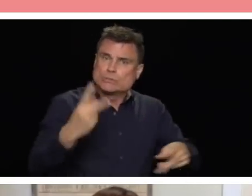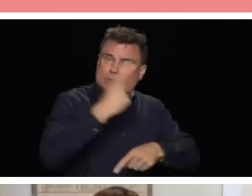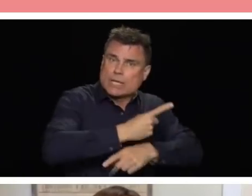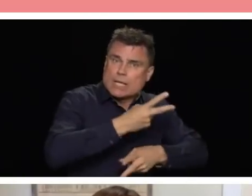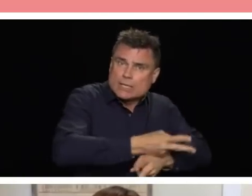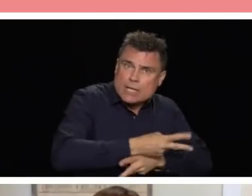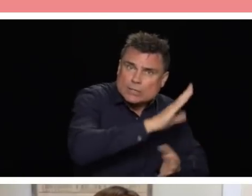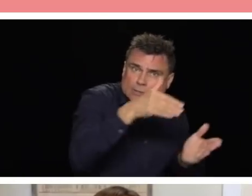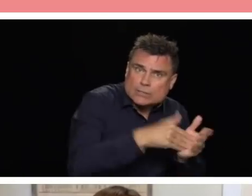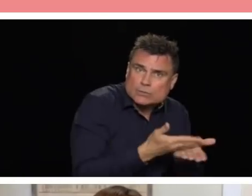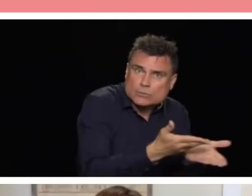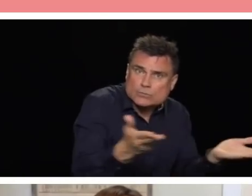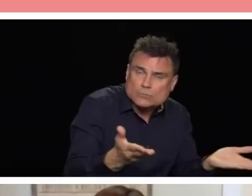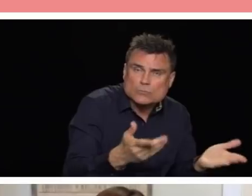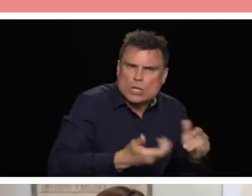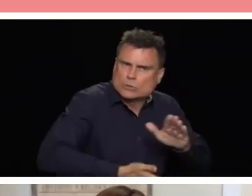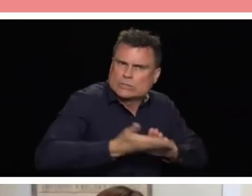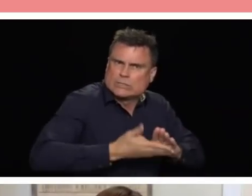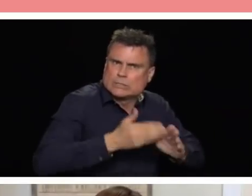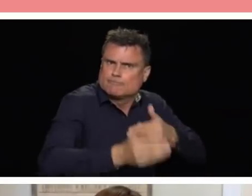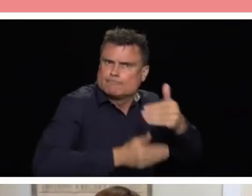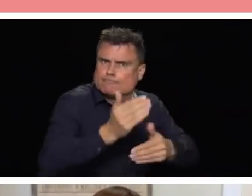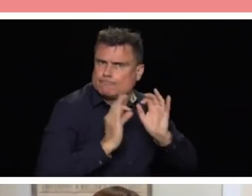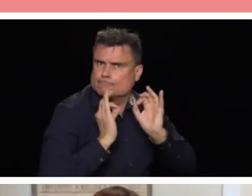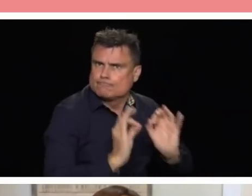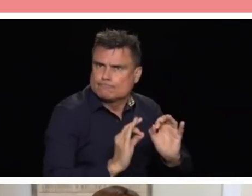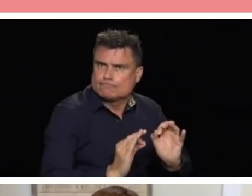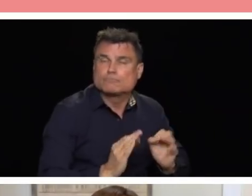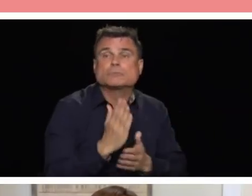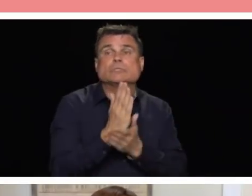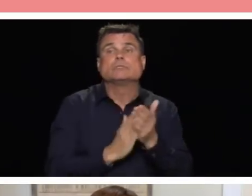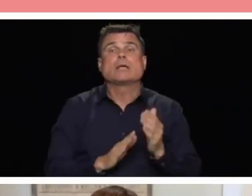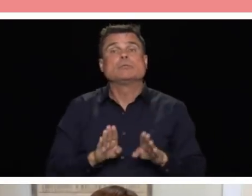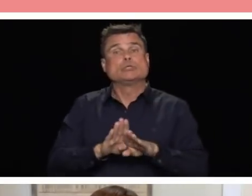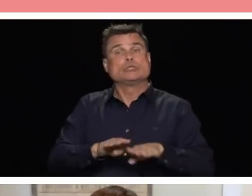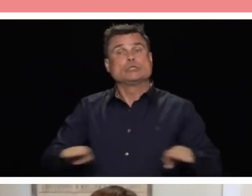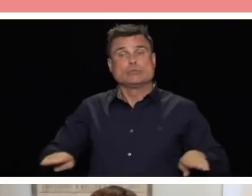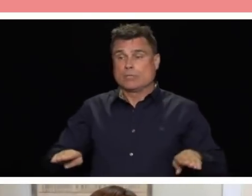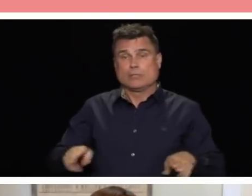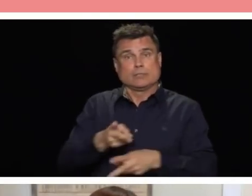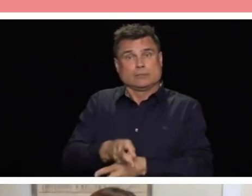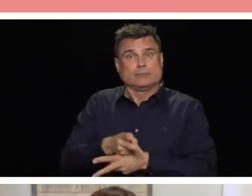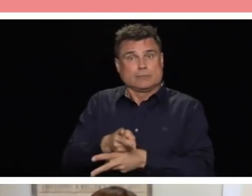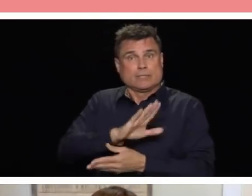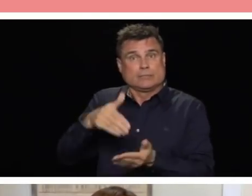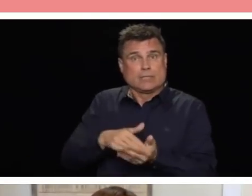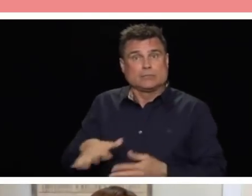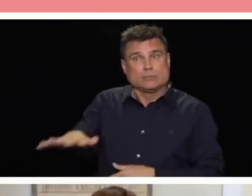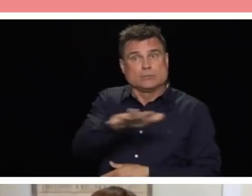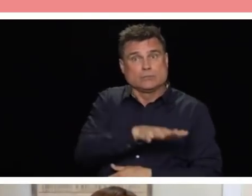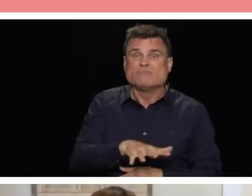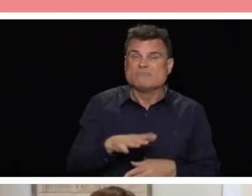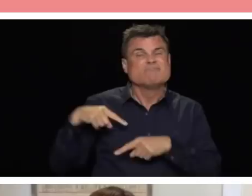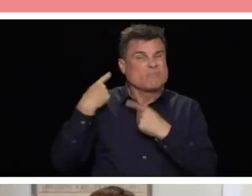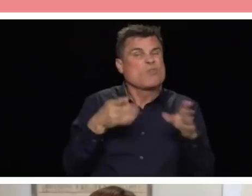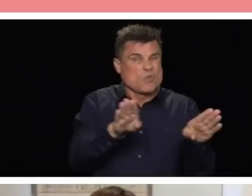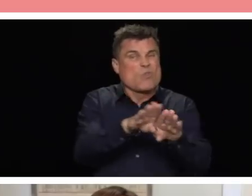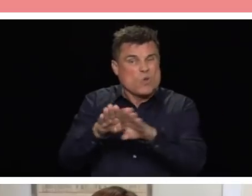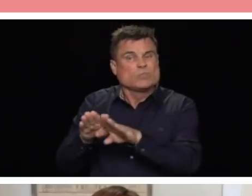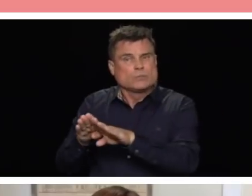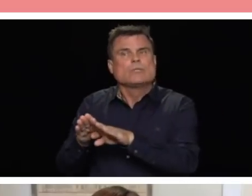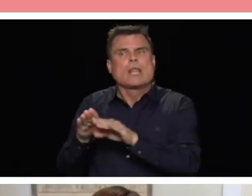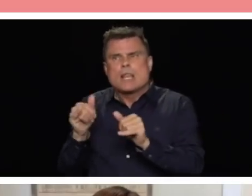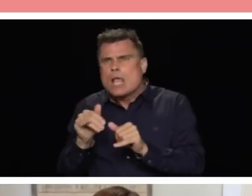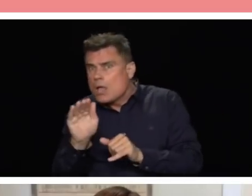at the same time, supporting centers that are closed so they can come back in operation when more parents are coming back to work, and also making